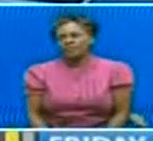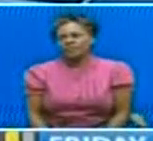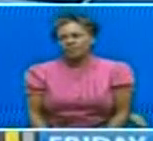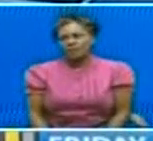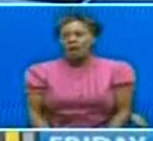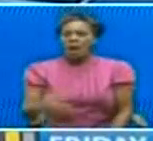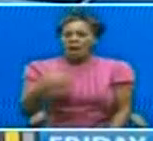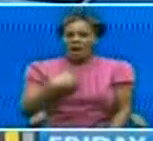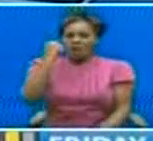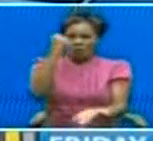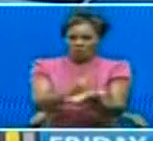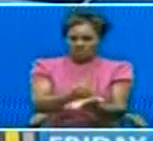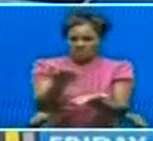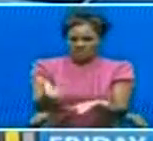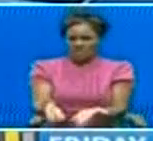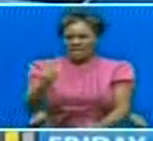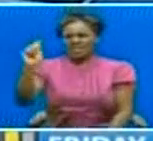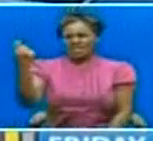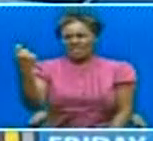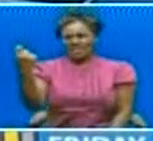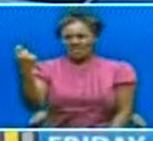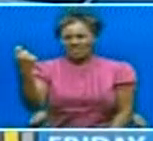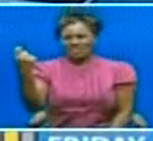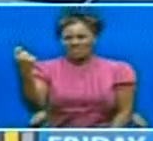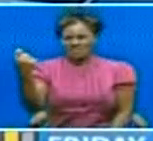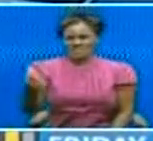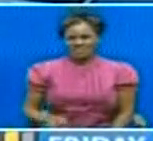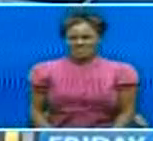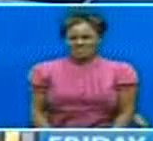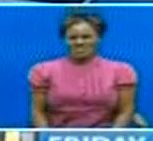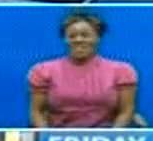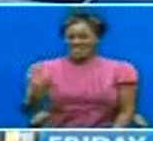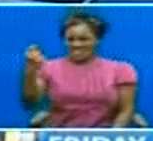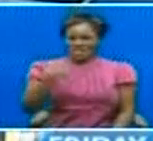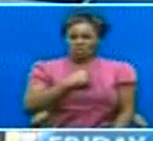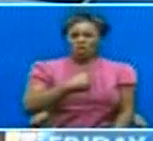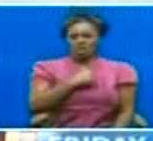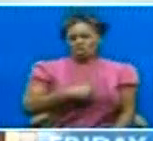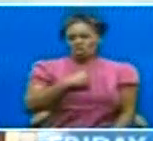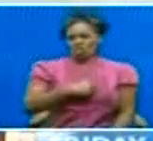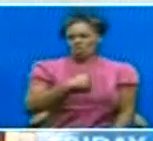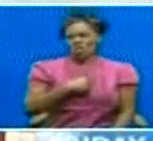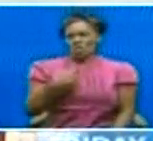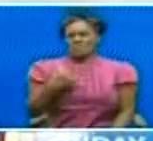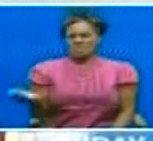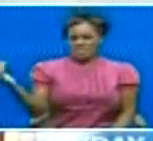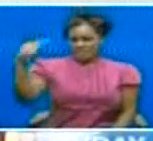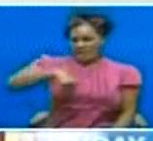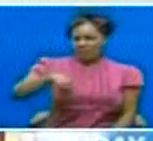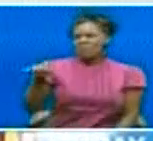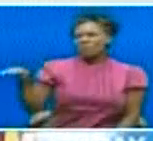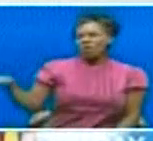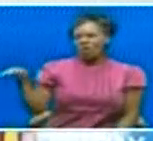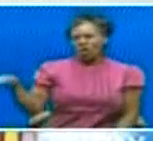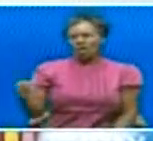I still have my office here in Nigeria. Mm-hmm. In Kenya. Yeah, I mean, sorry. This is so I just came in this morning. From